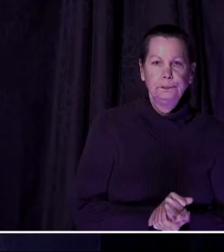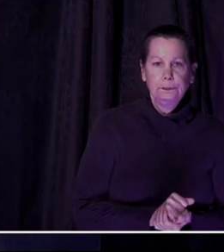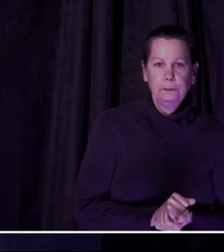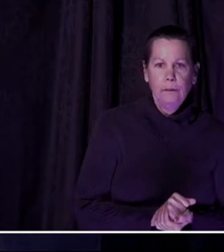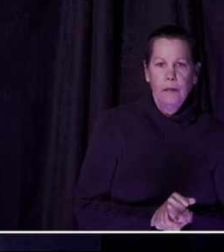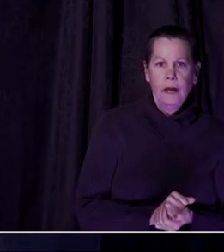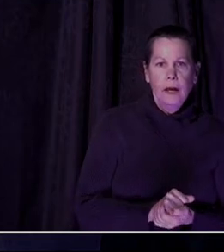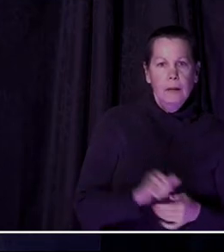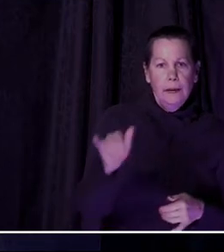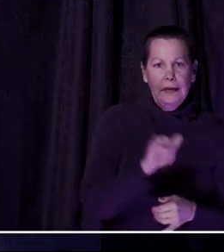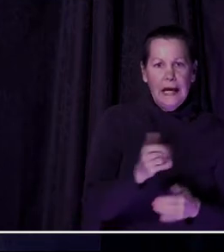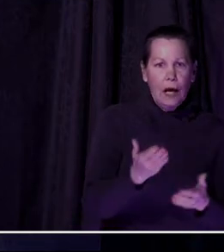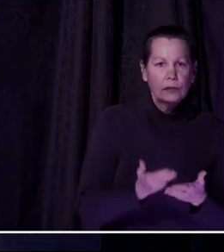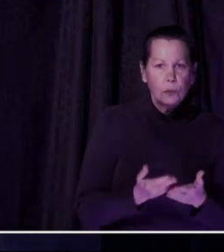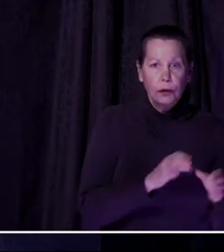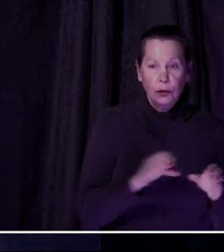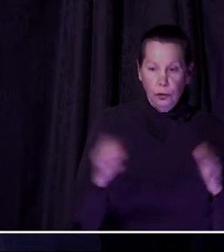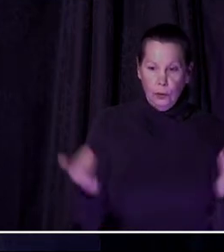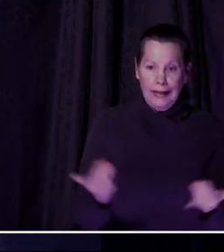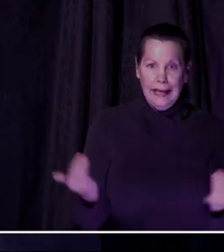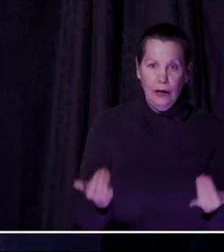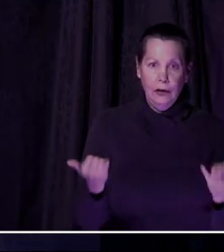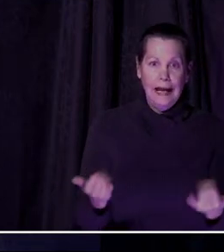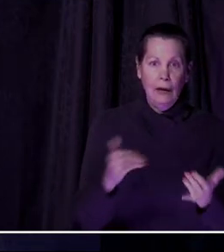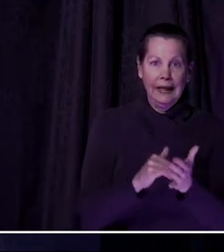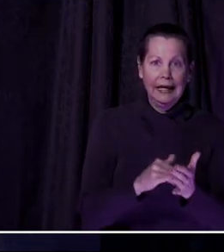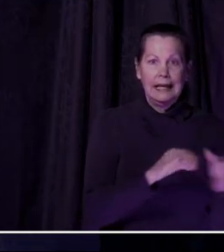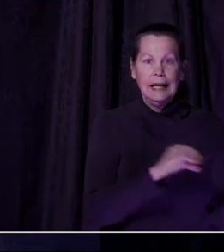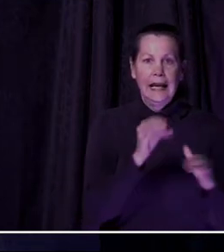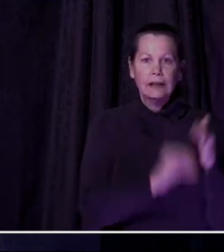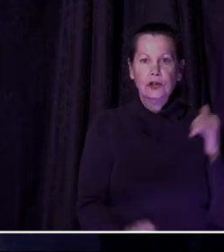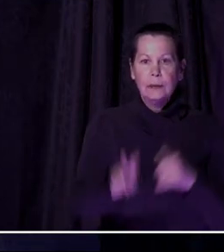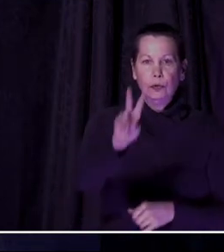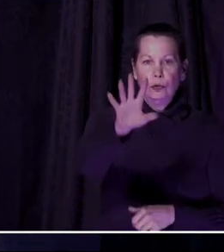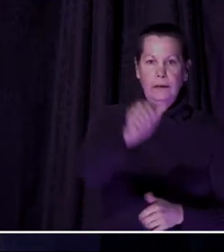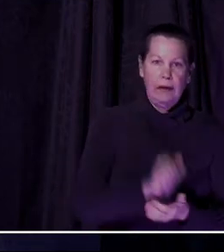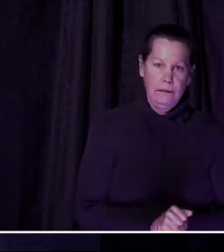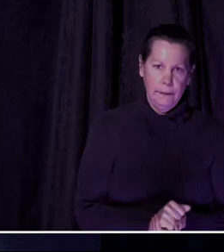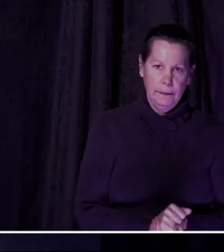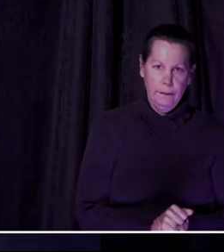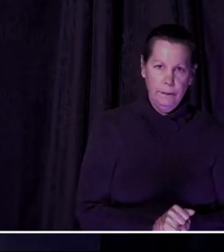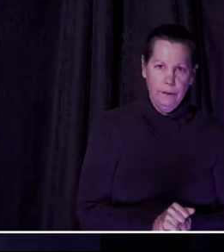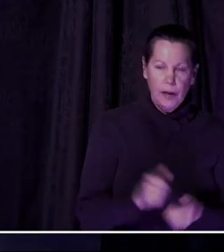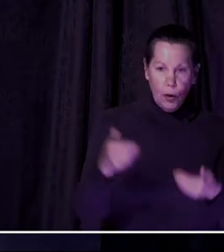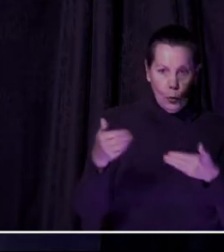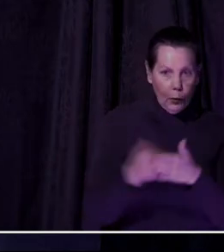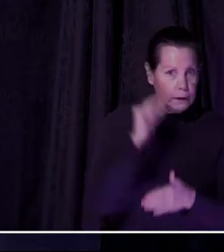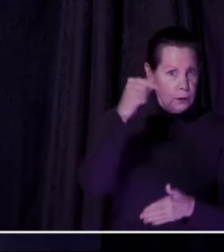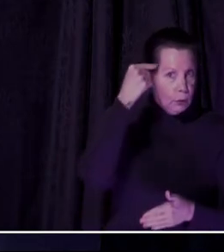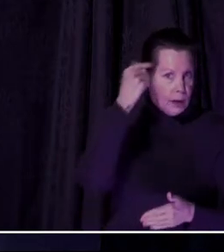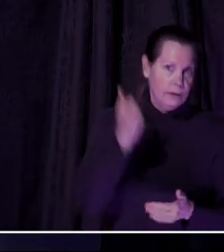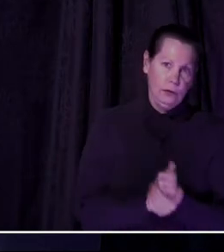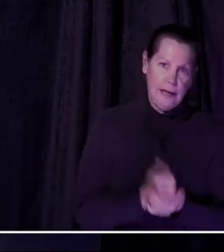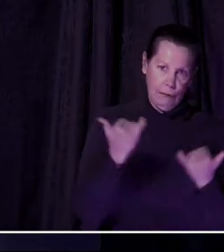But they also wanted to do it here in Acts 25 with the new governor coming